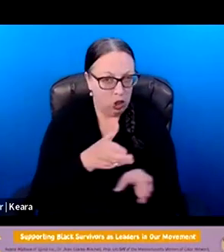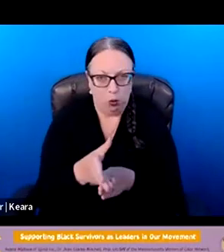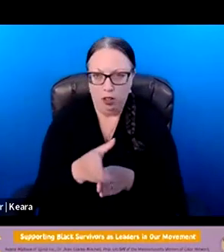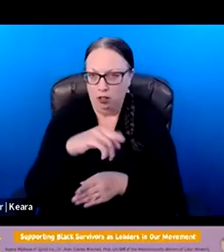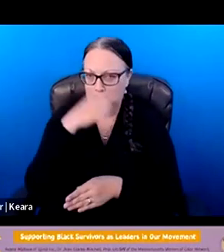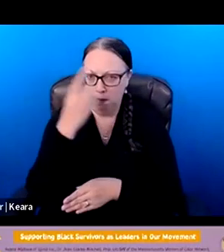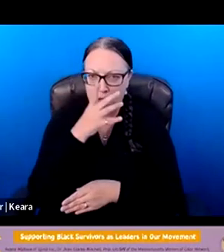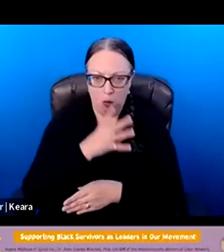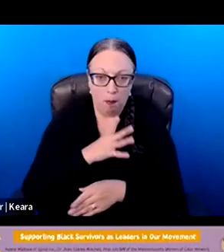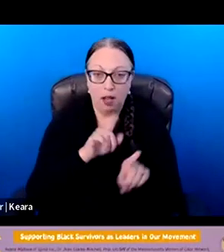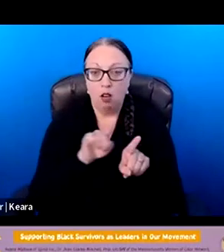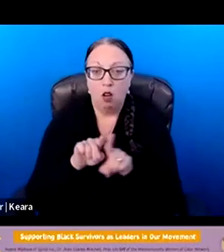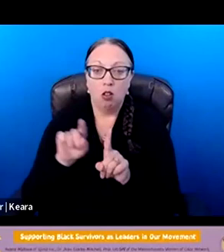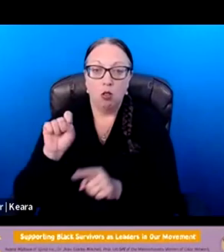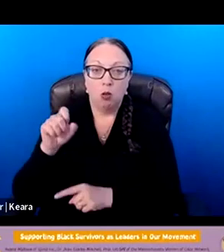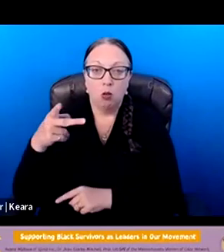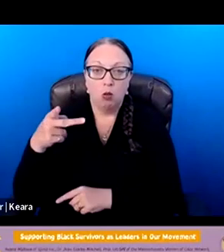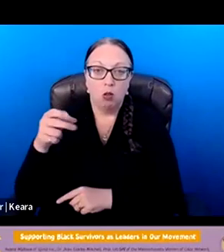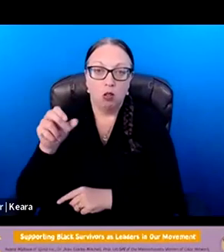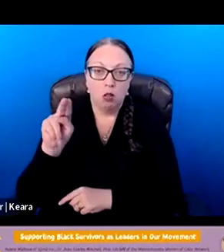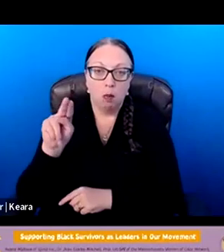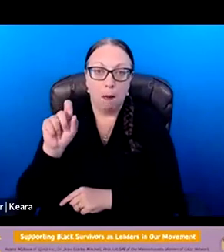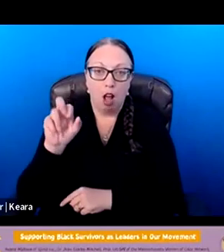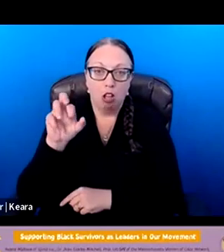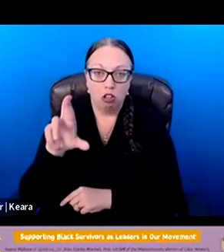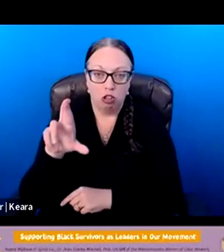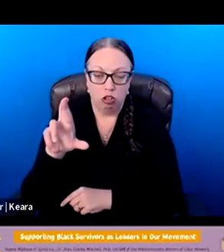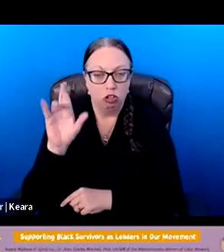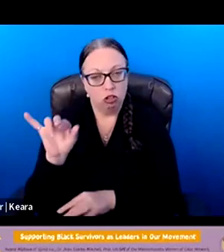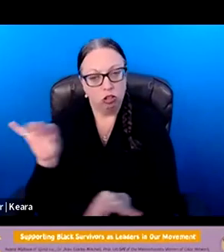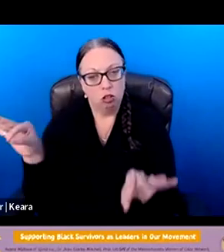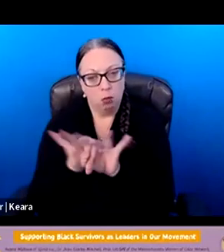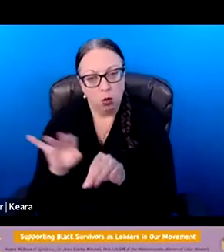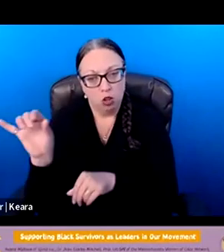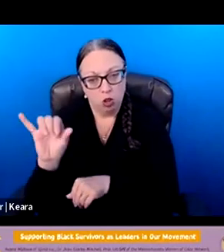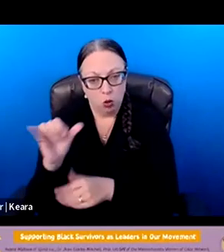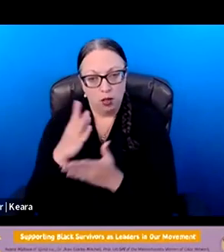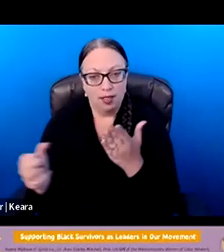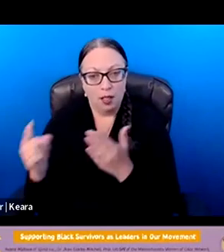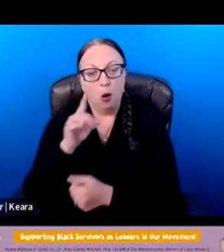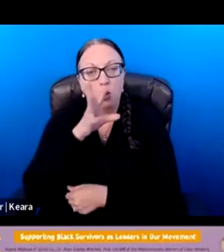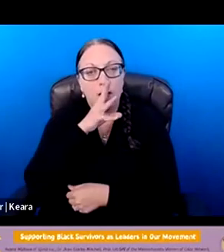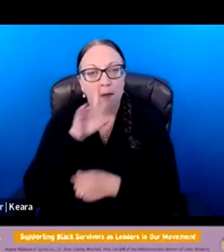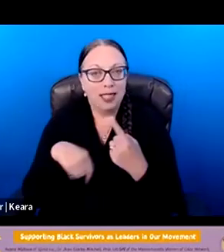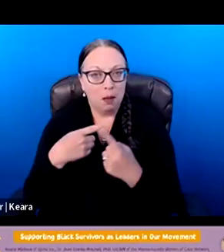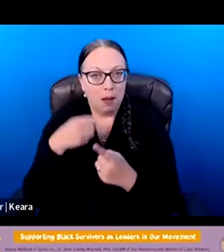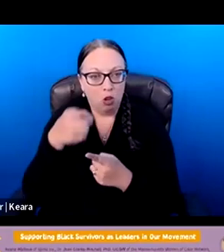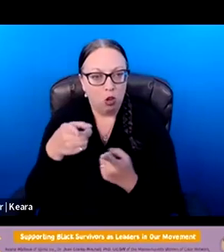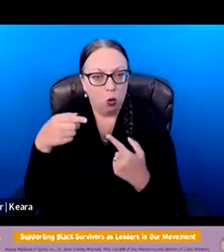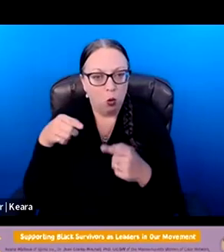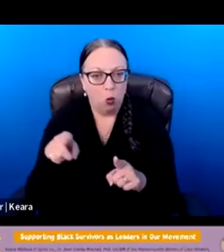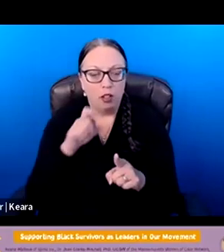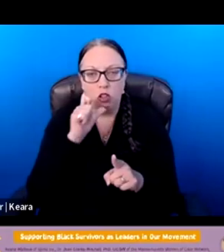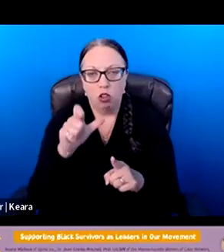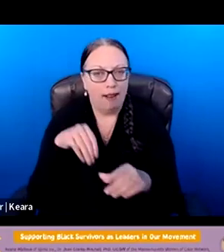really into sponsors, and that kind of is what I got from like the law firm world, but more so like someone who speaks about you when you're not in the room, like a Black woman